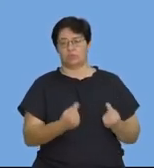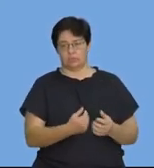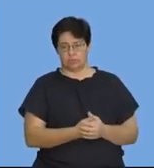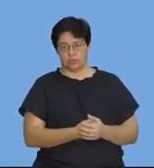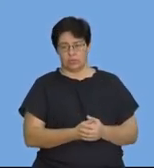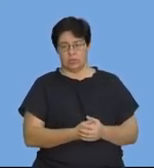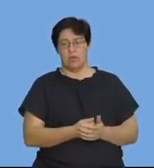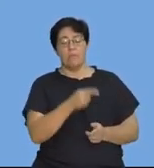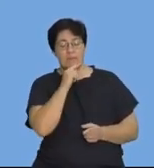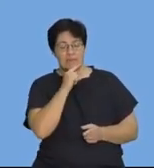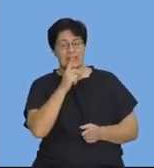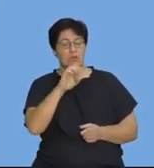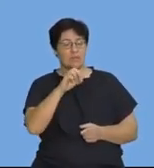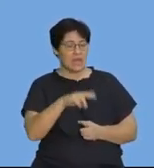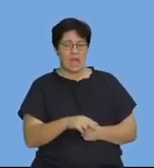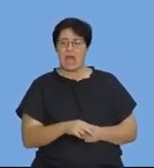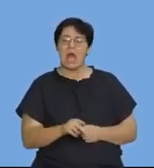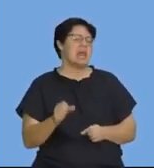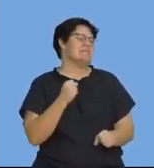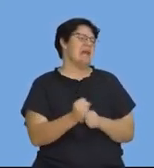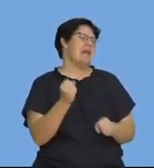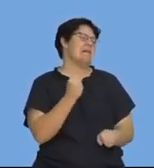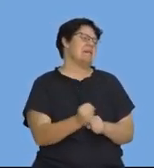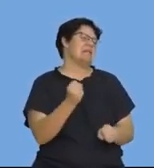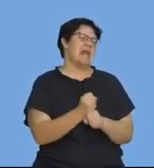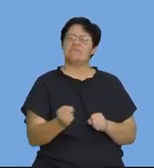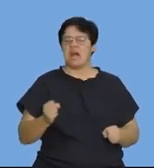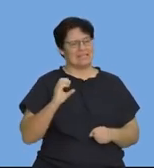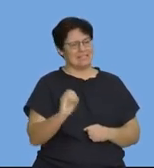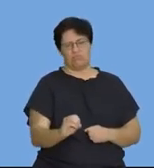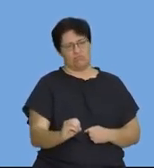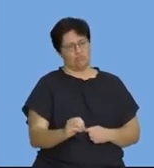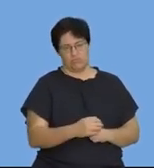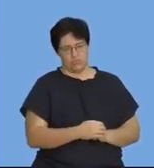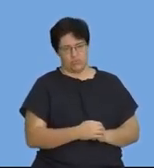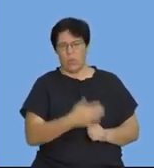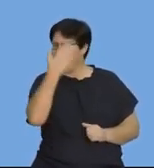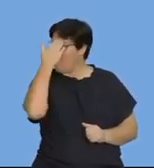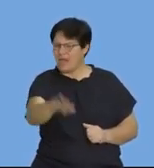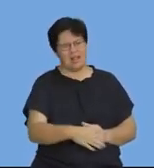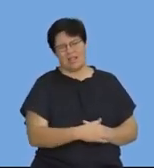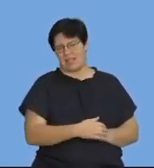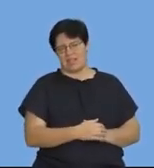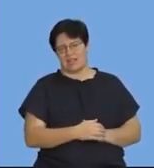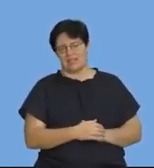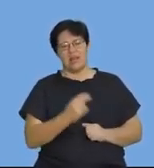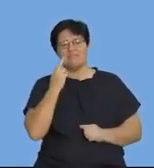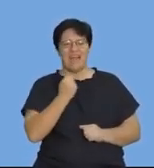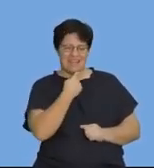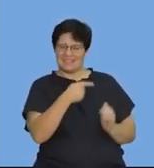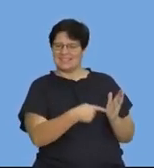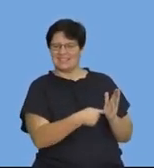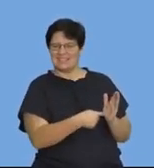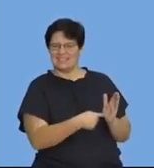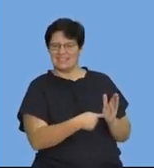The denominator must not be 0. You know, on that nice thing of yours that you